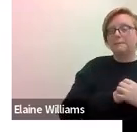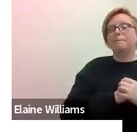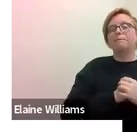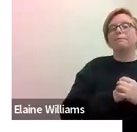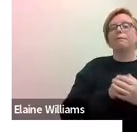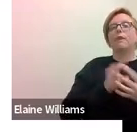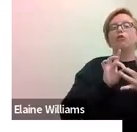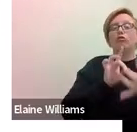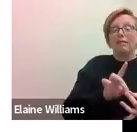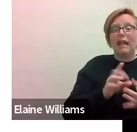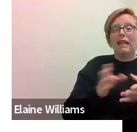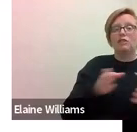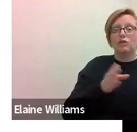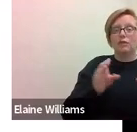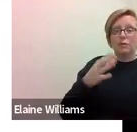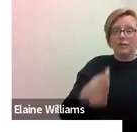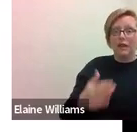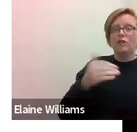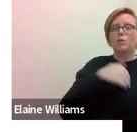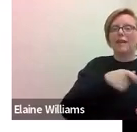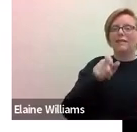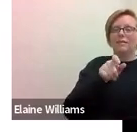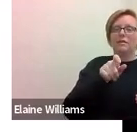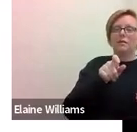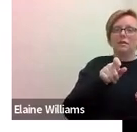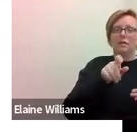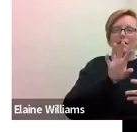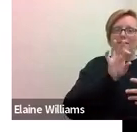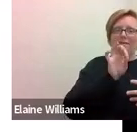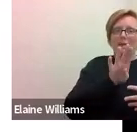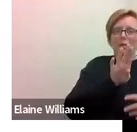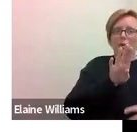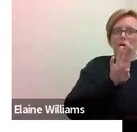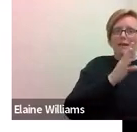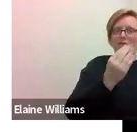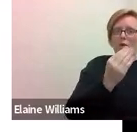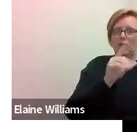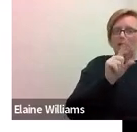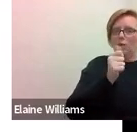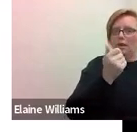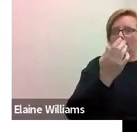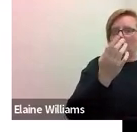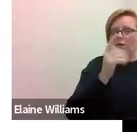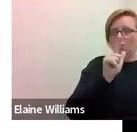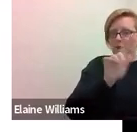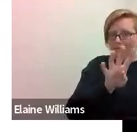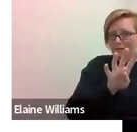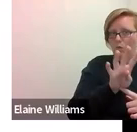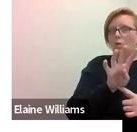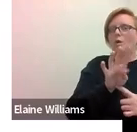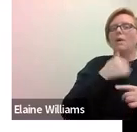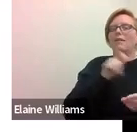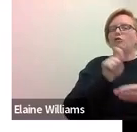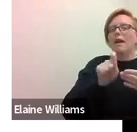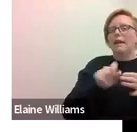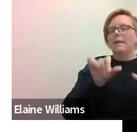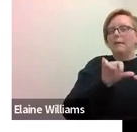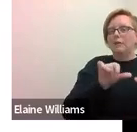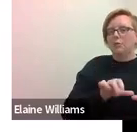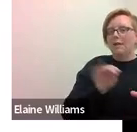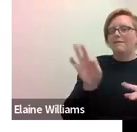measurable functional goals in February and consultation and related service goals in May.